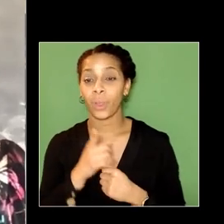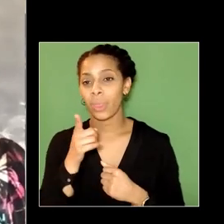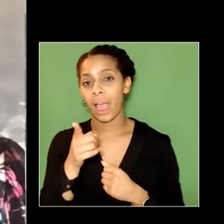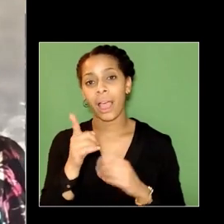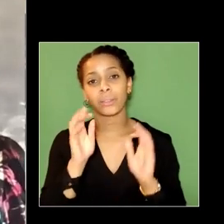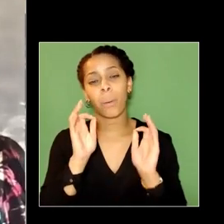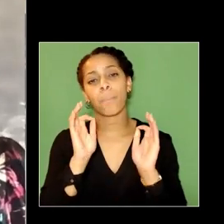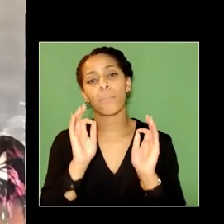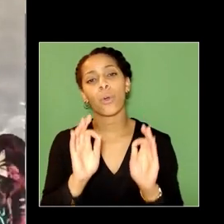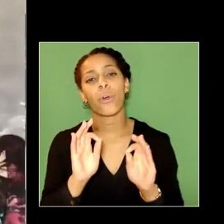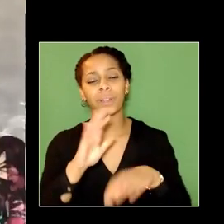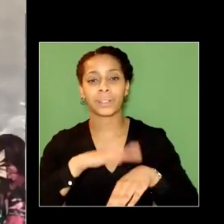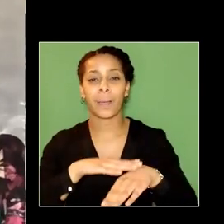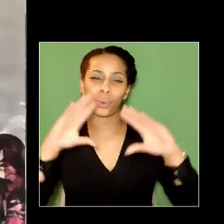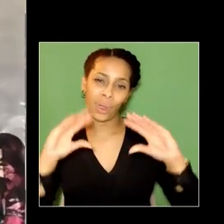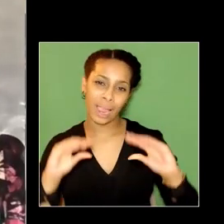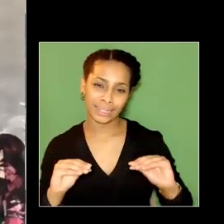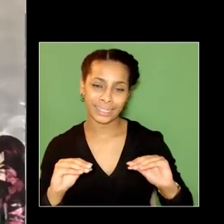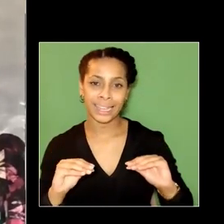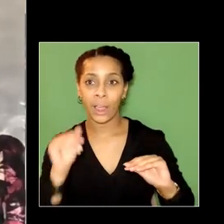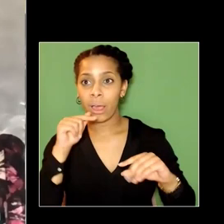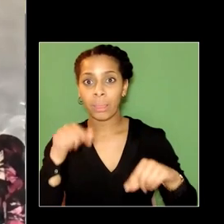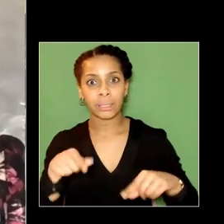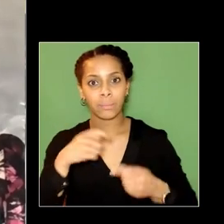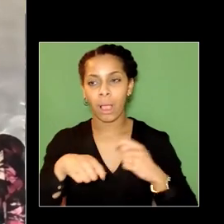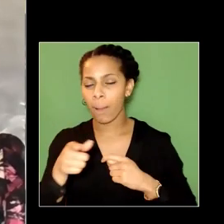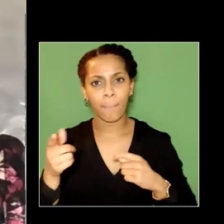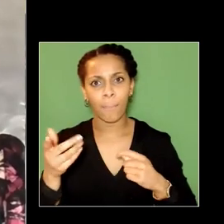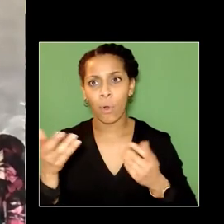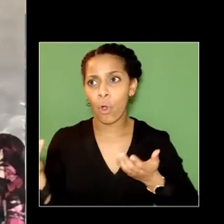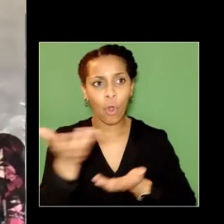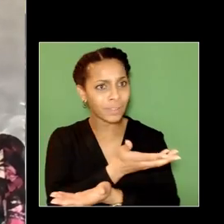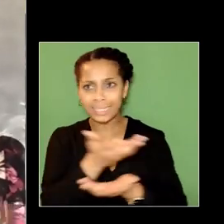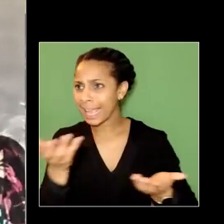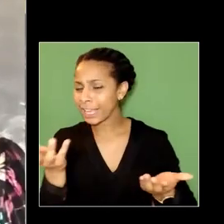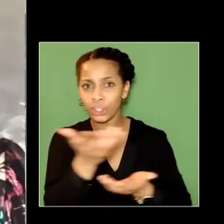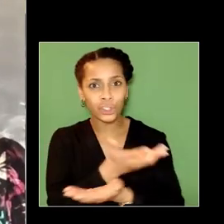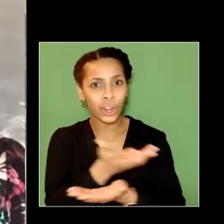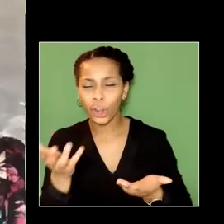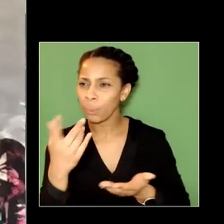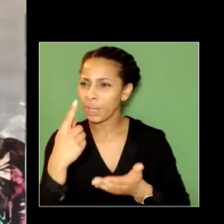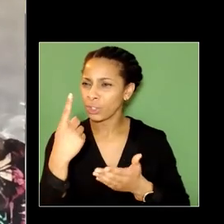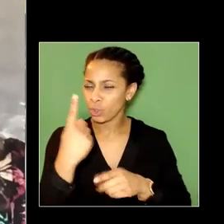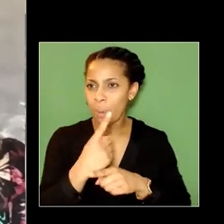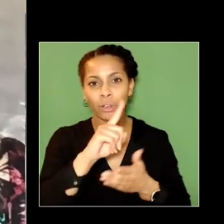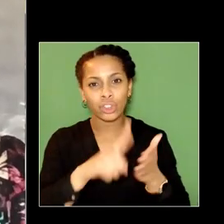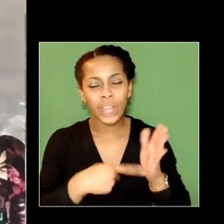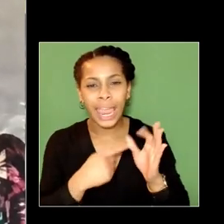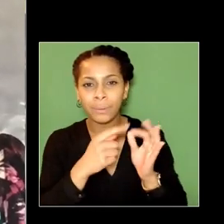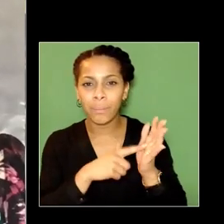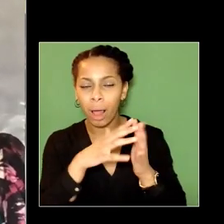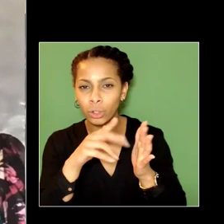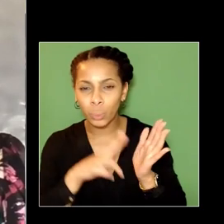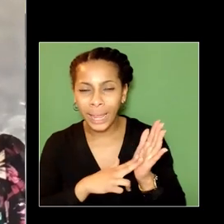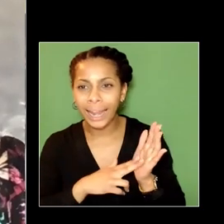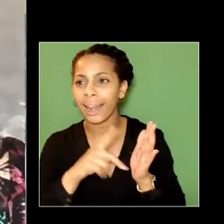we've gone on a kind of conversational journey that began with James Baldwin and Oakley and the relationship to Lynette and came back